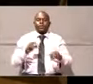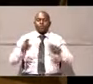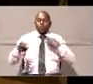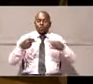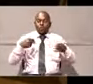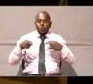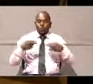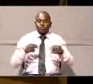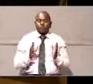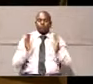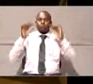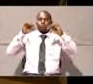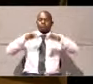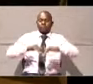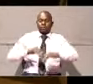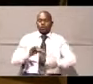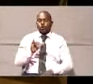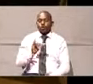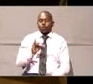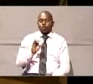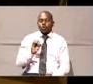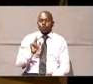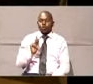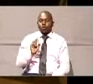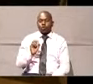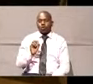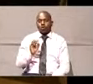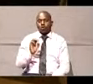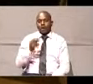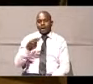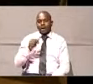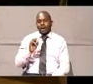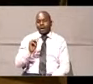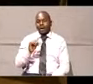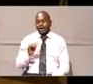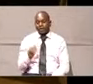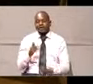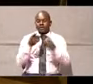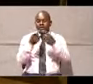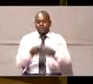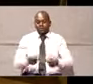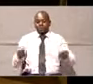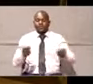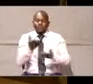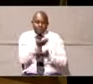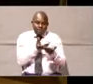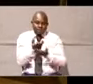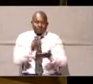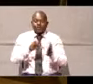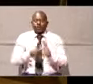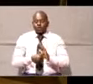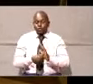7 conference in Yokohama, Japan, during which the two leaders discussed issues of sugar and